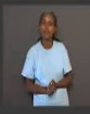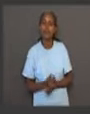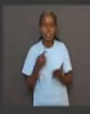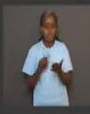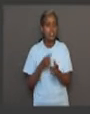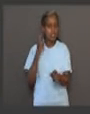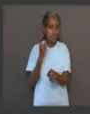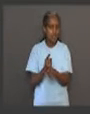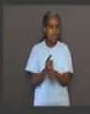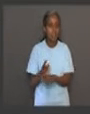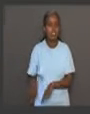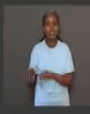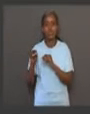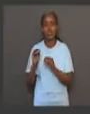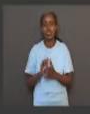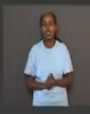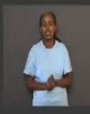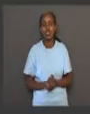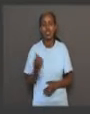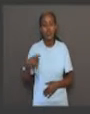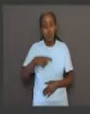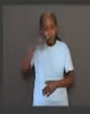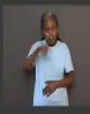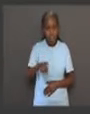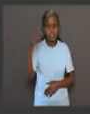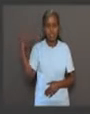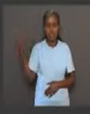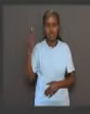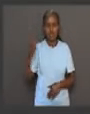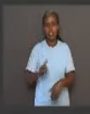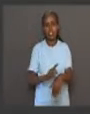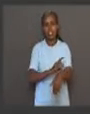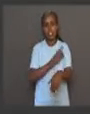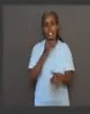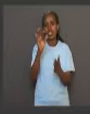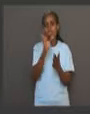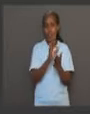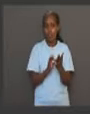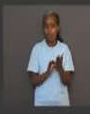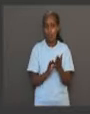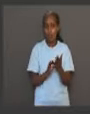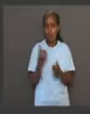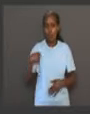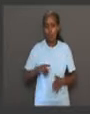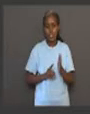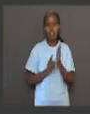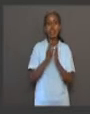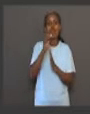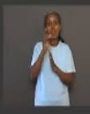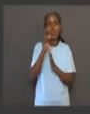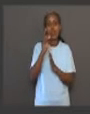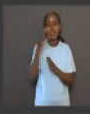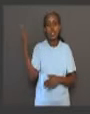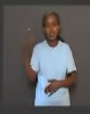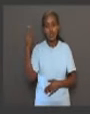That is correct, students. We must use distance formula we developed using